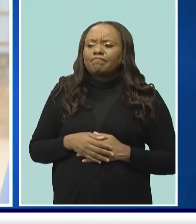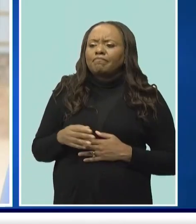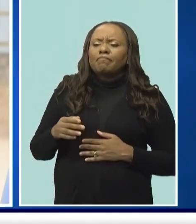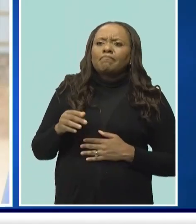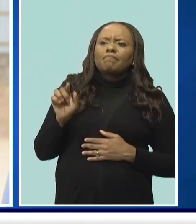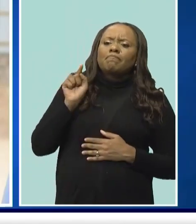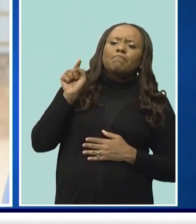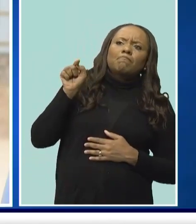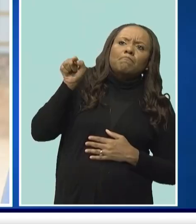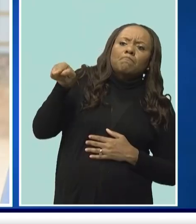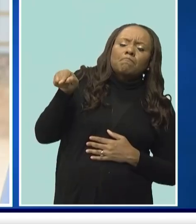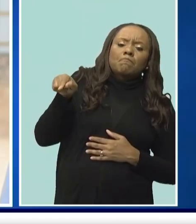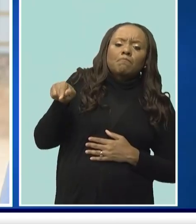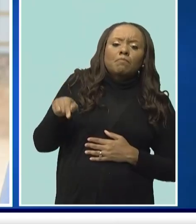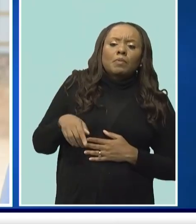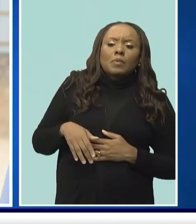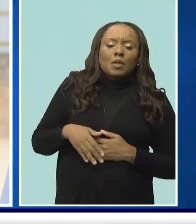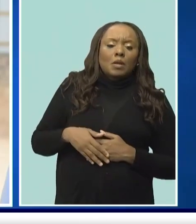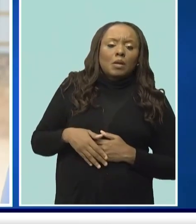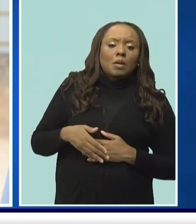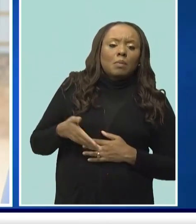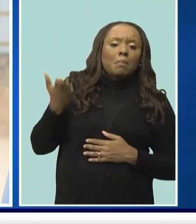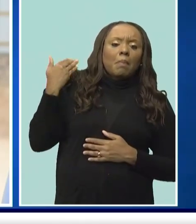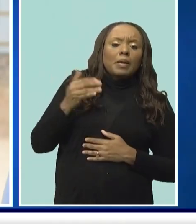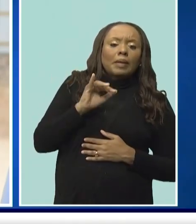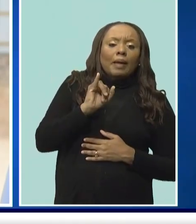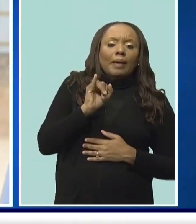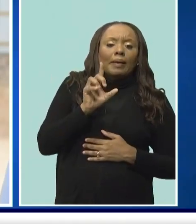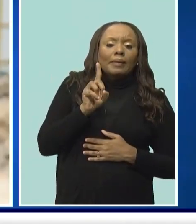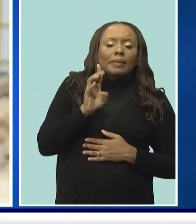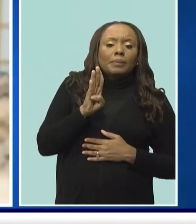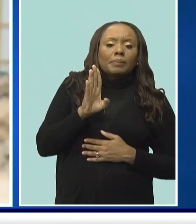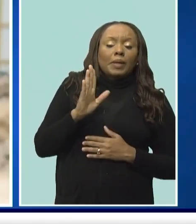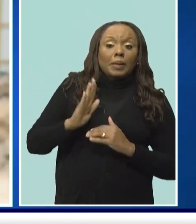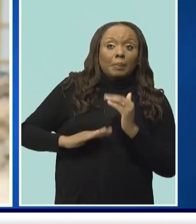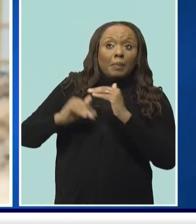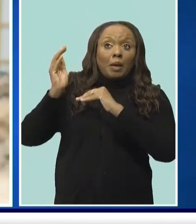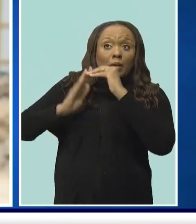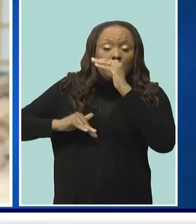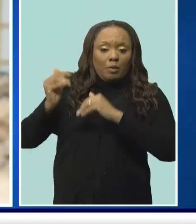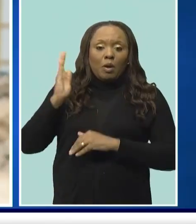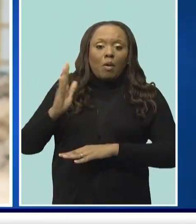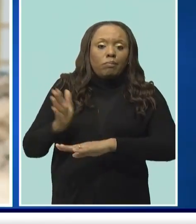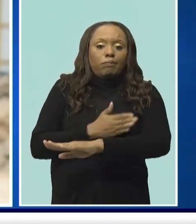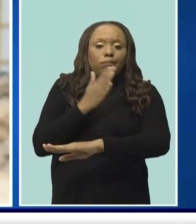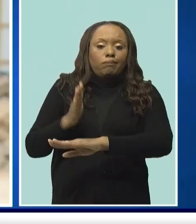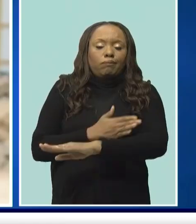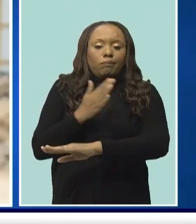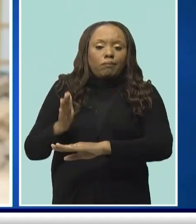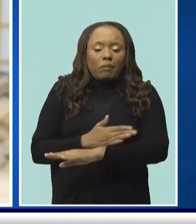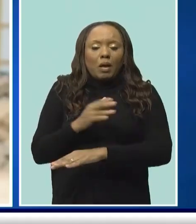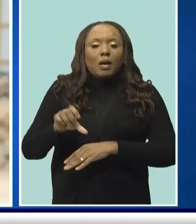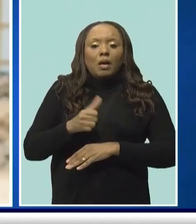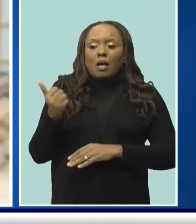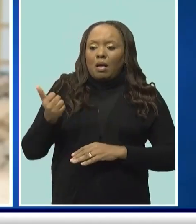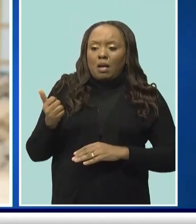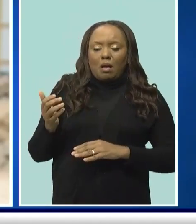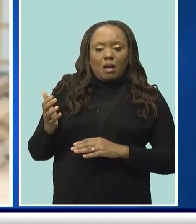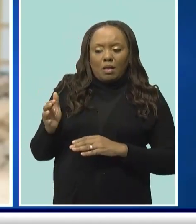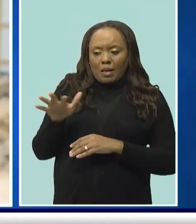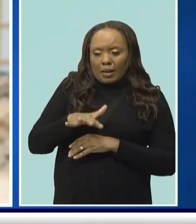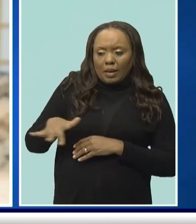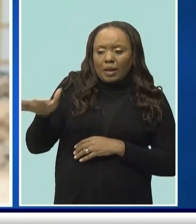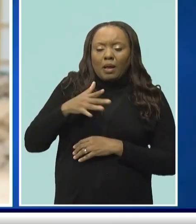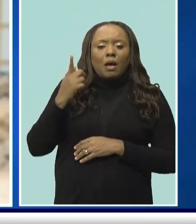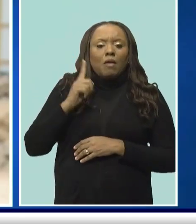former IDB building, which will be another large investment, which will be retail, condominiums, and the underground car